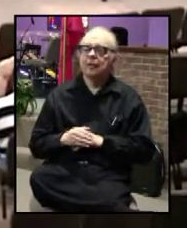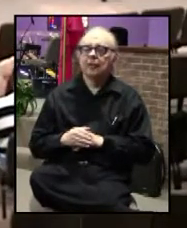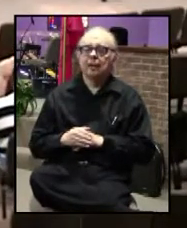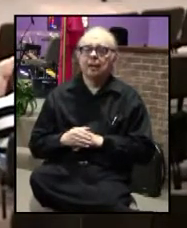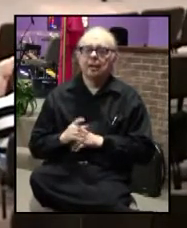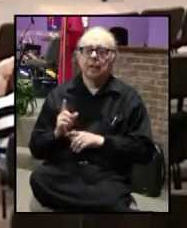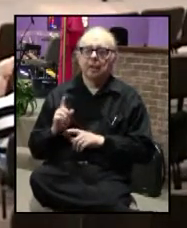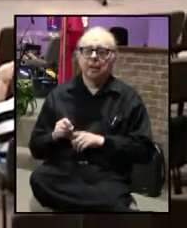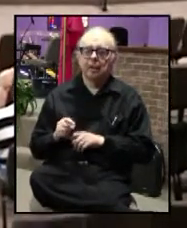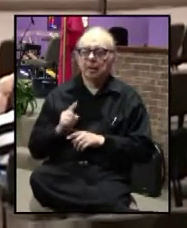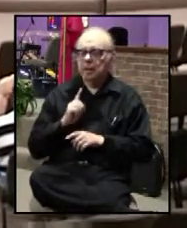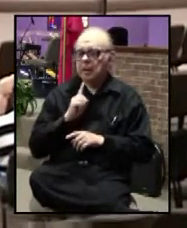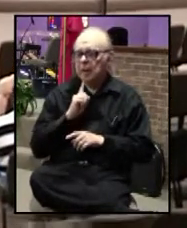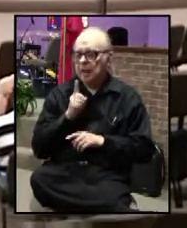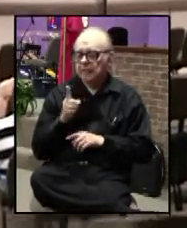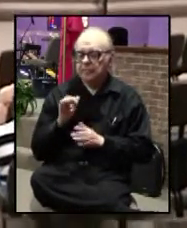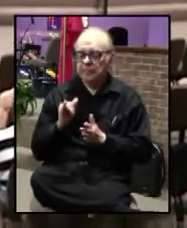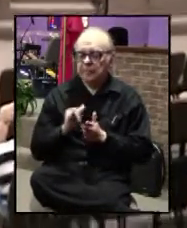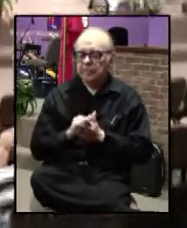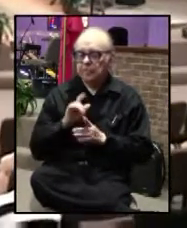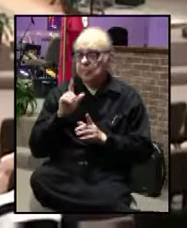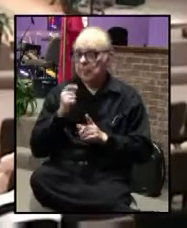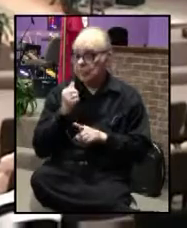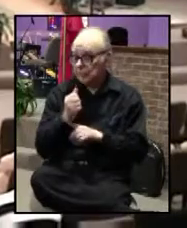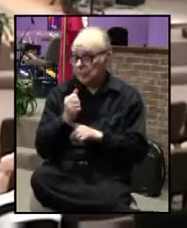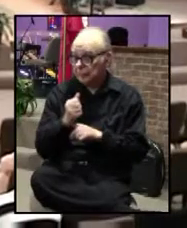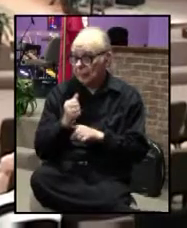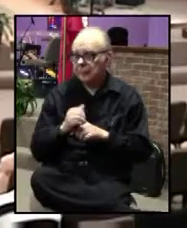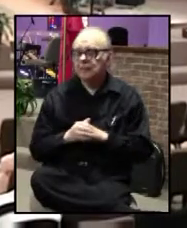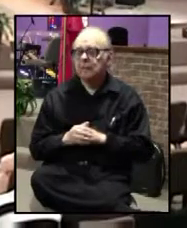But you need to answer this question to yourself.